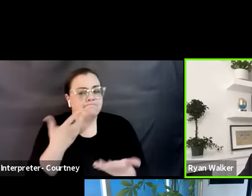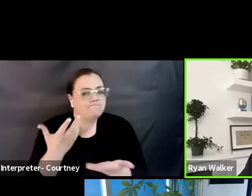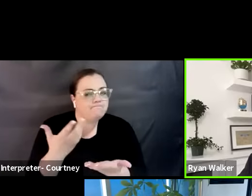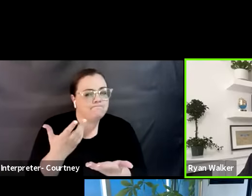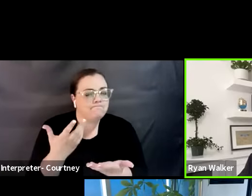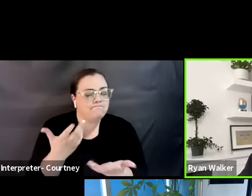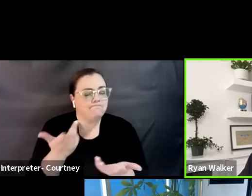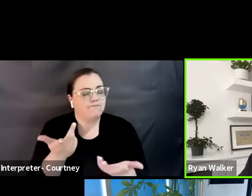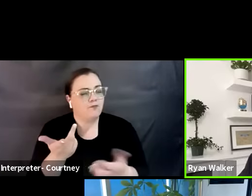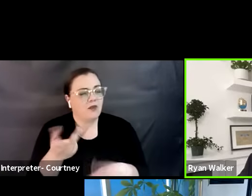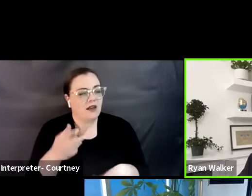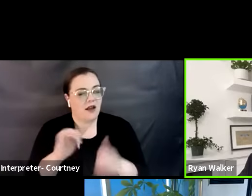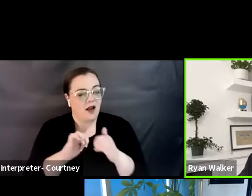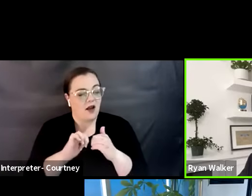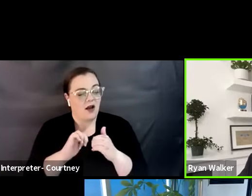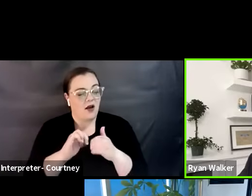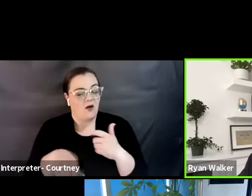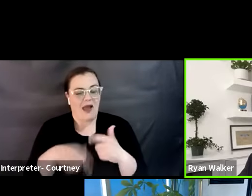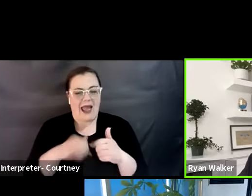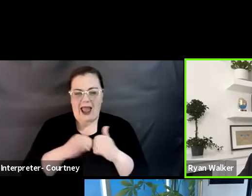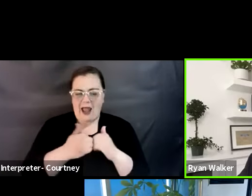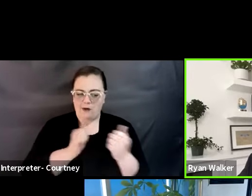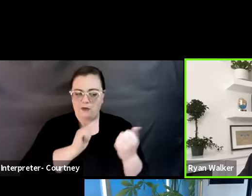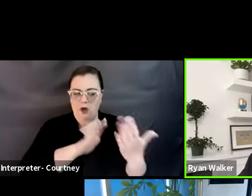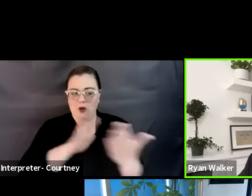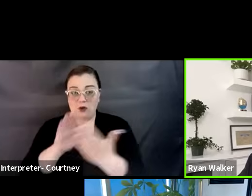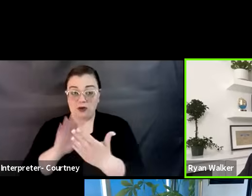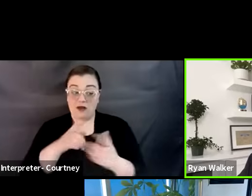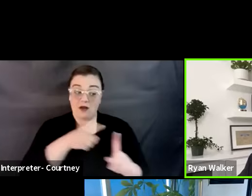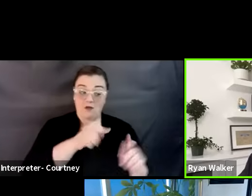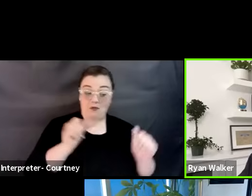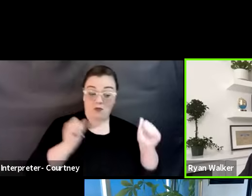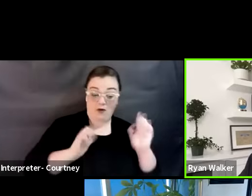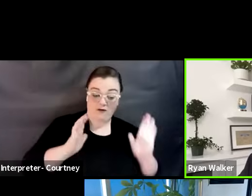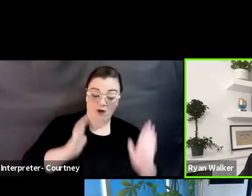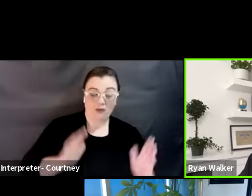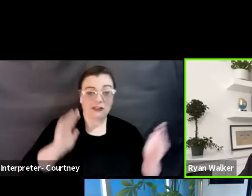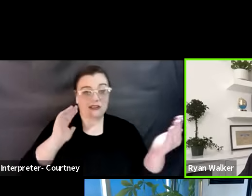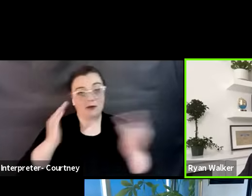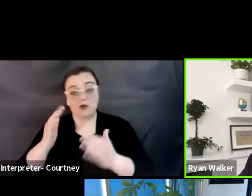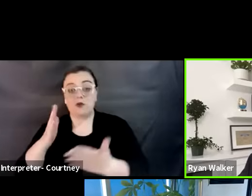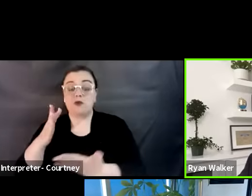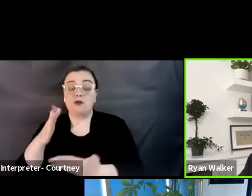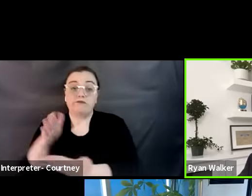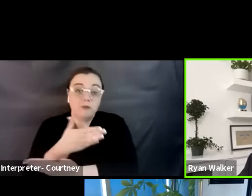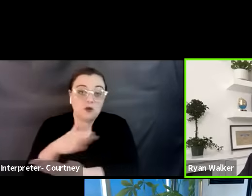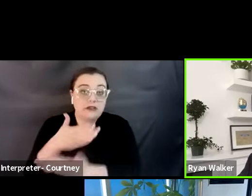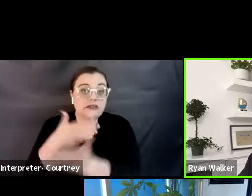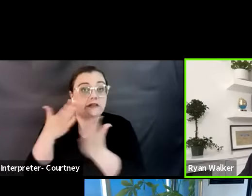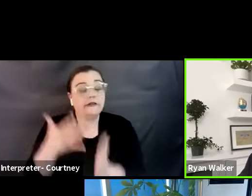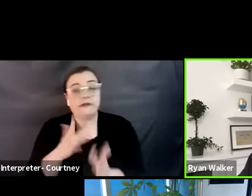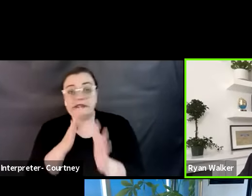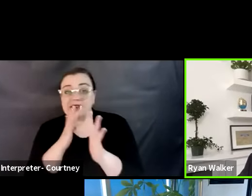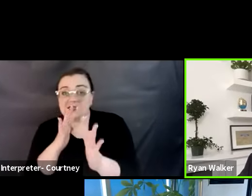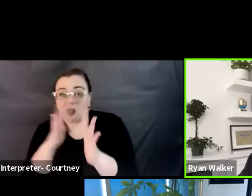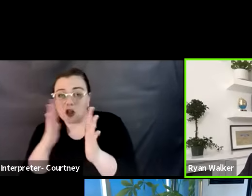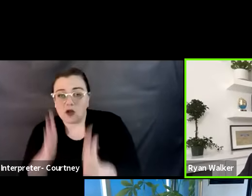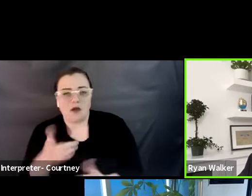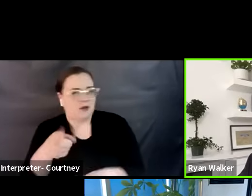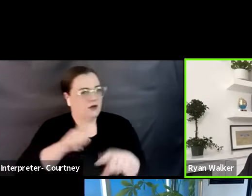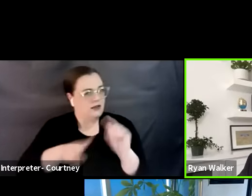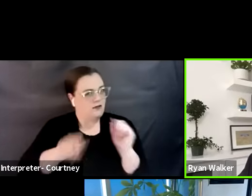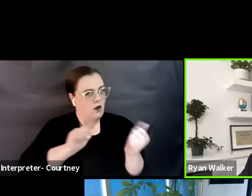approach it when it's a performer versus when someone comes in as a singer-songwriter or a musician? Is there a unique